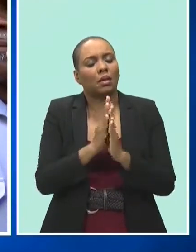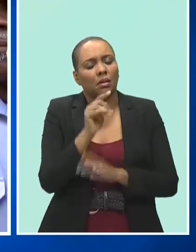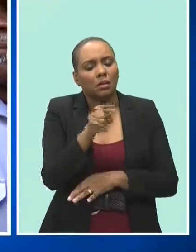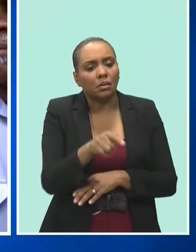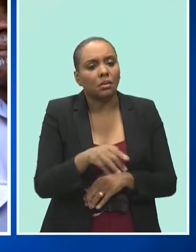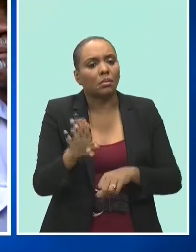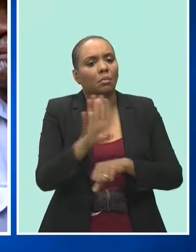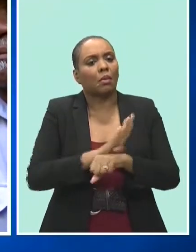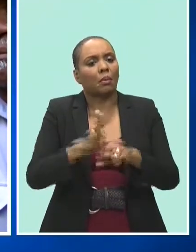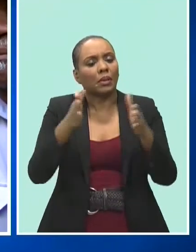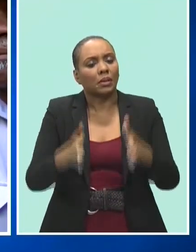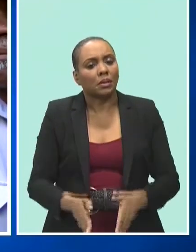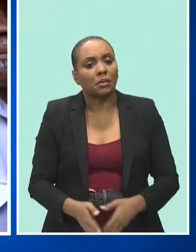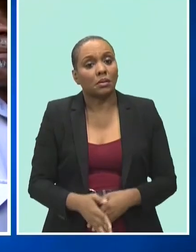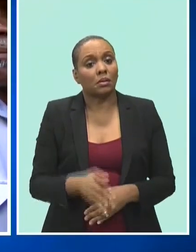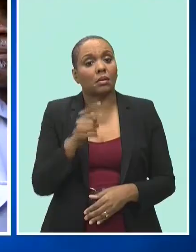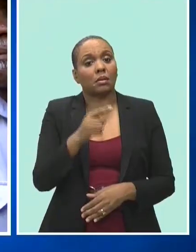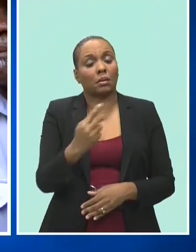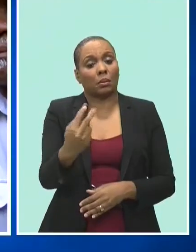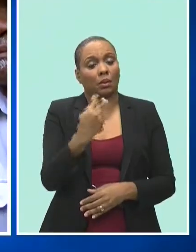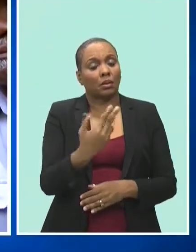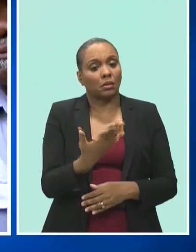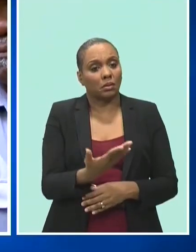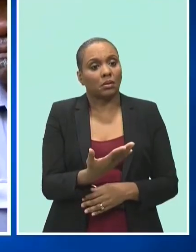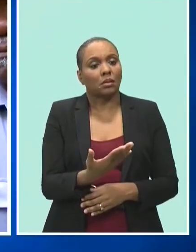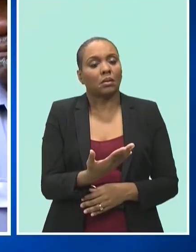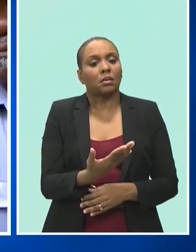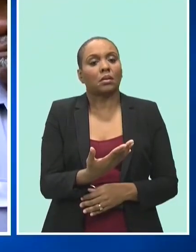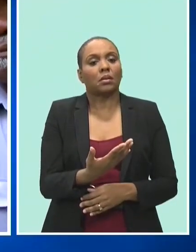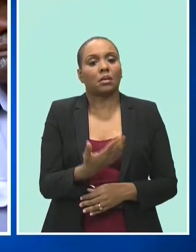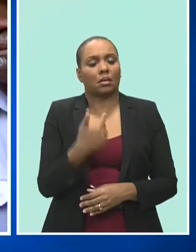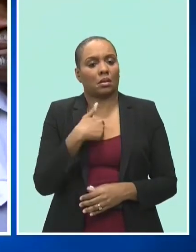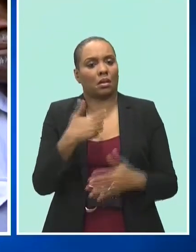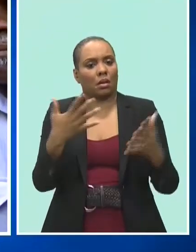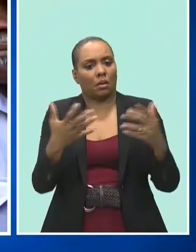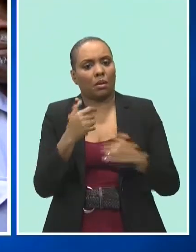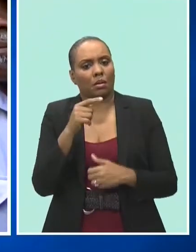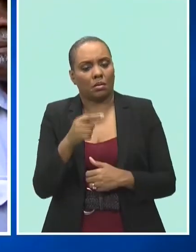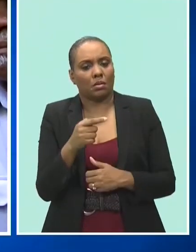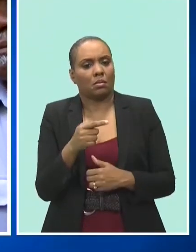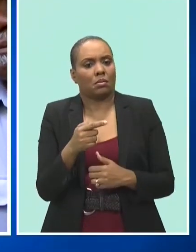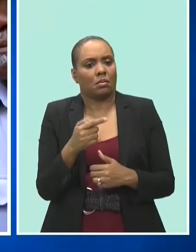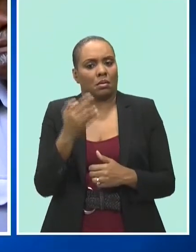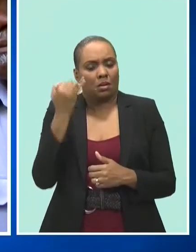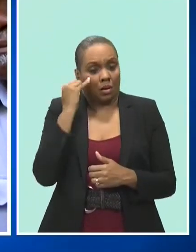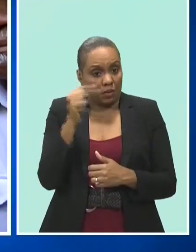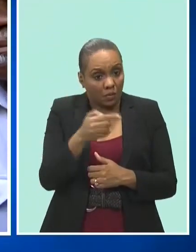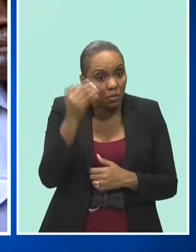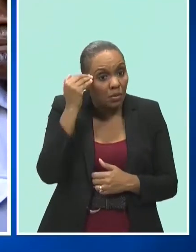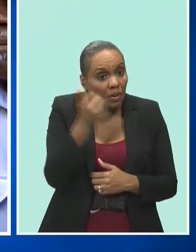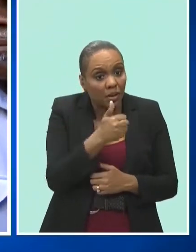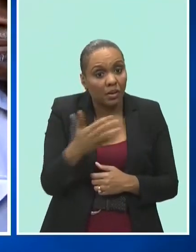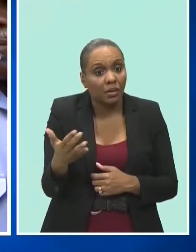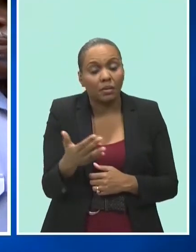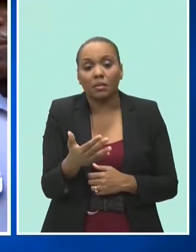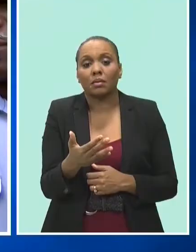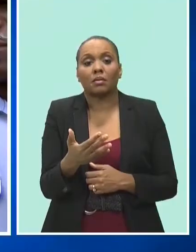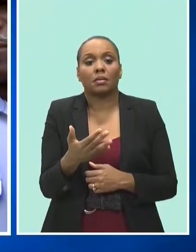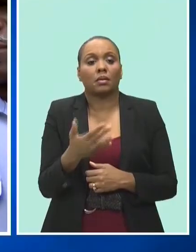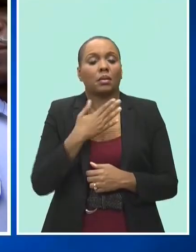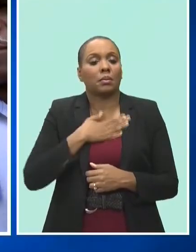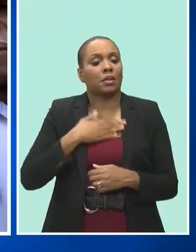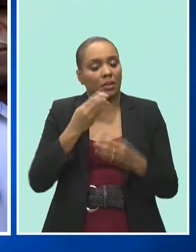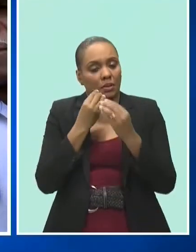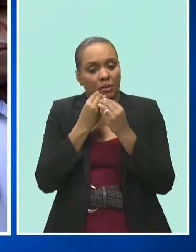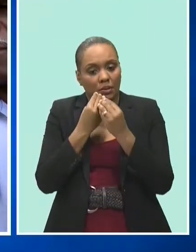Barbadian public who are listening to be able to take the necessary steps to inform the police if they know of the